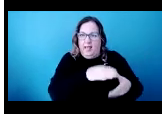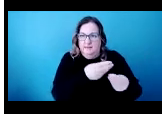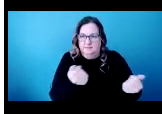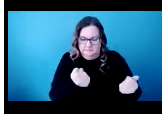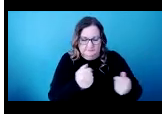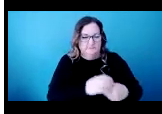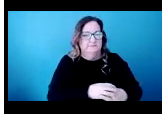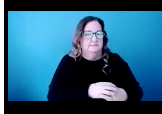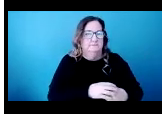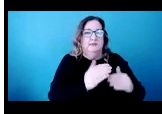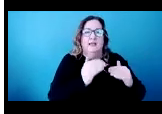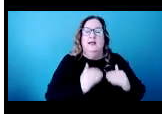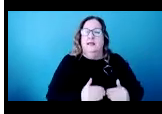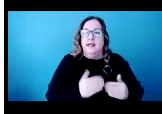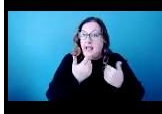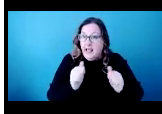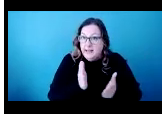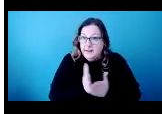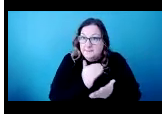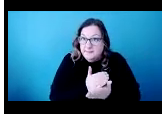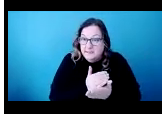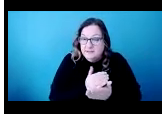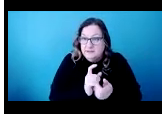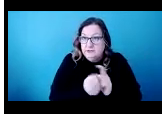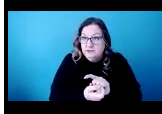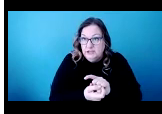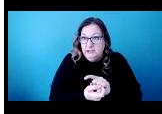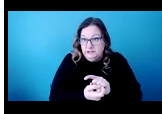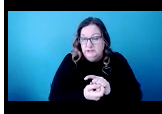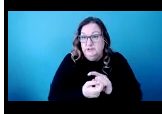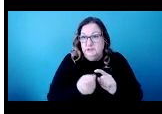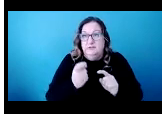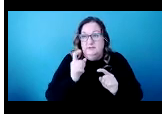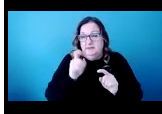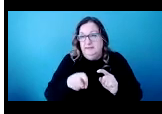any budget changes that will affect Utahns with disabilities that need to be amended?